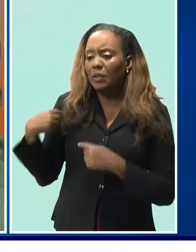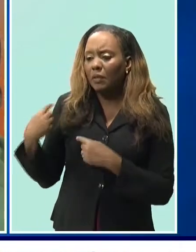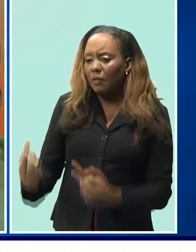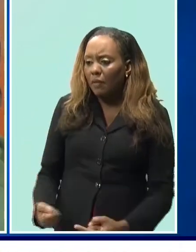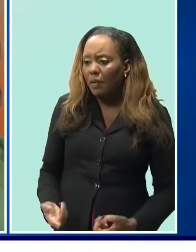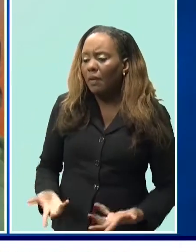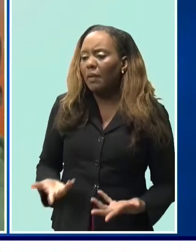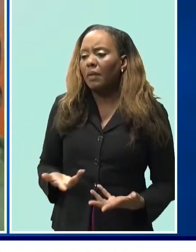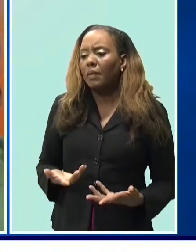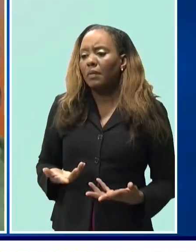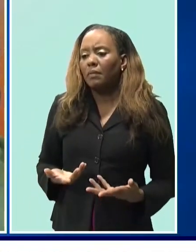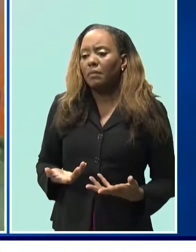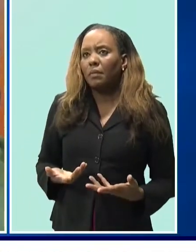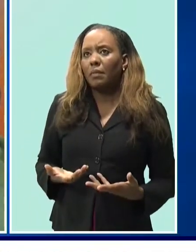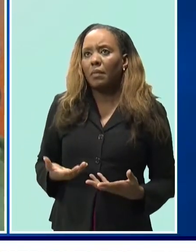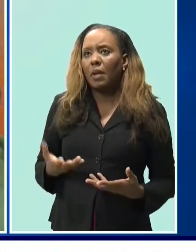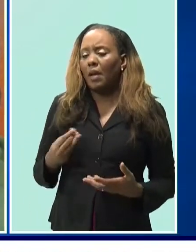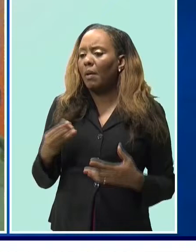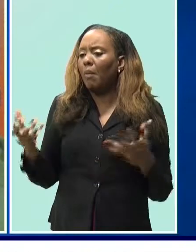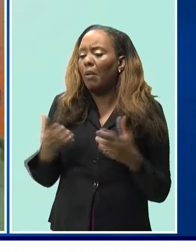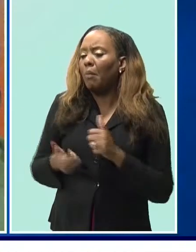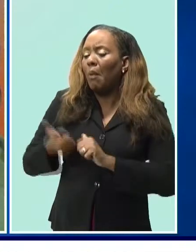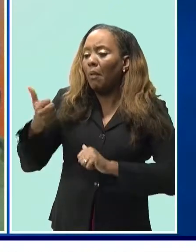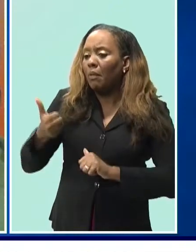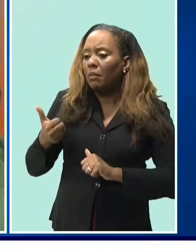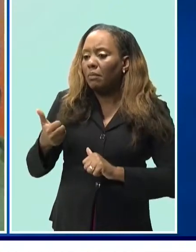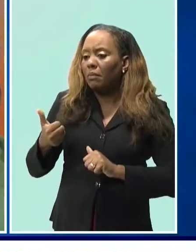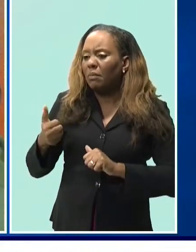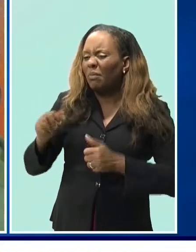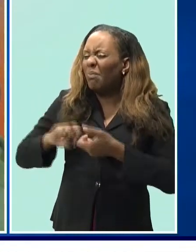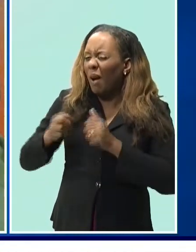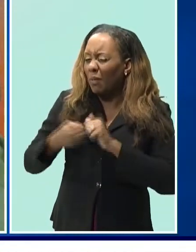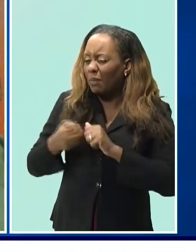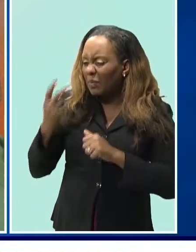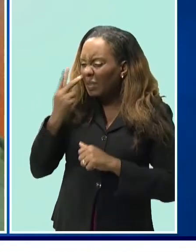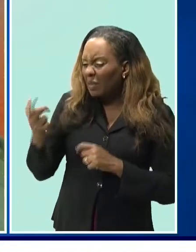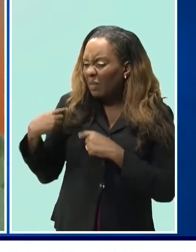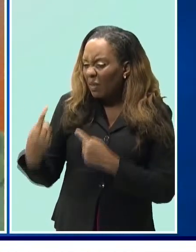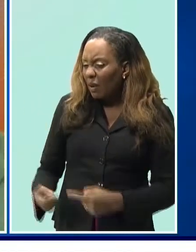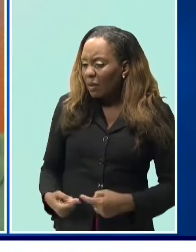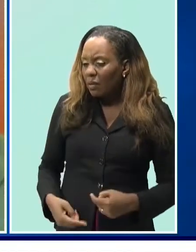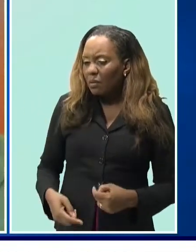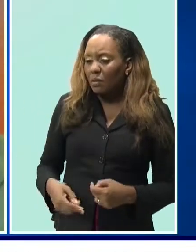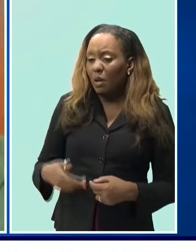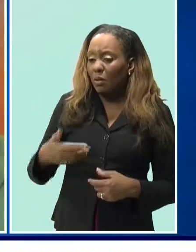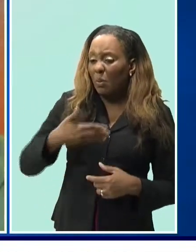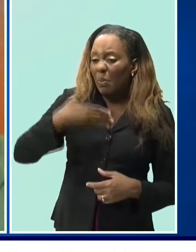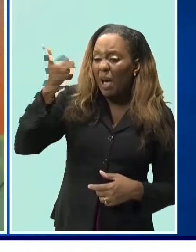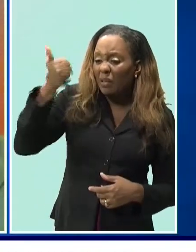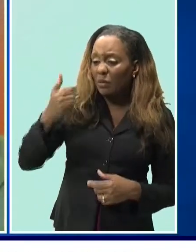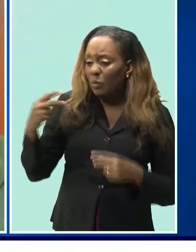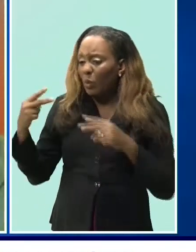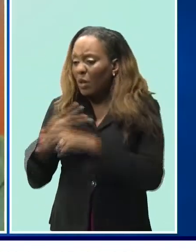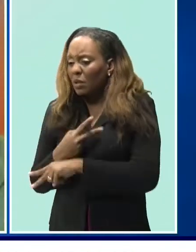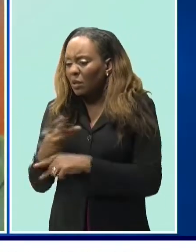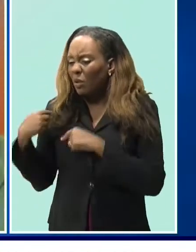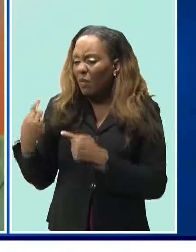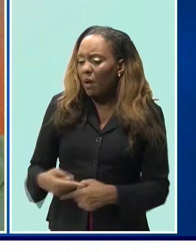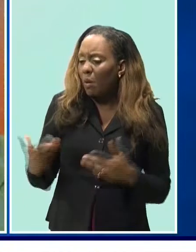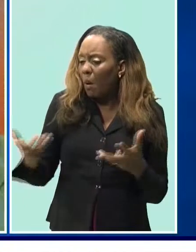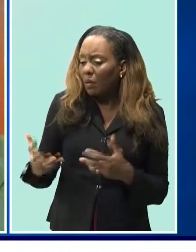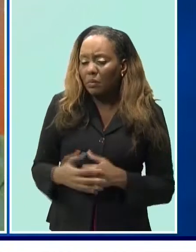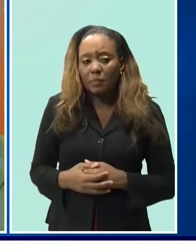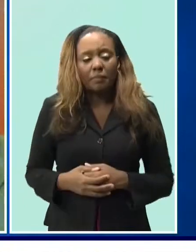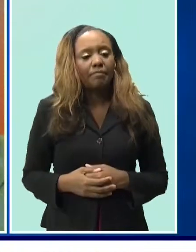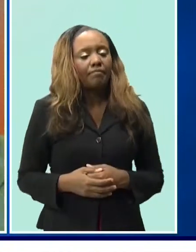most encouraging thing, and what's the most worrying thing that you've seen so far in the whole situation?